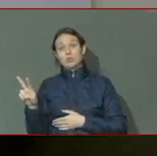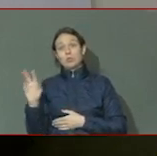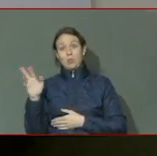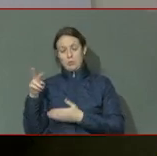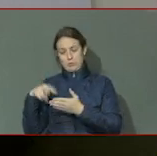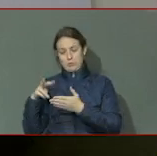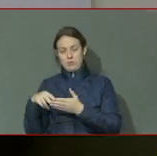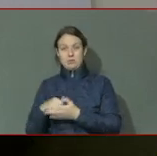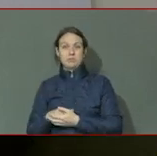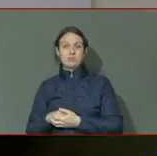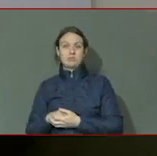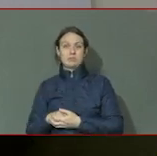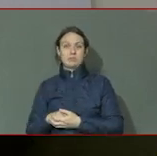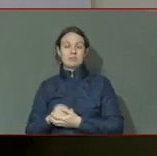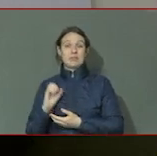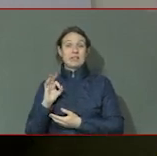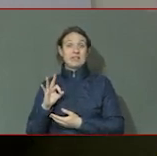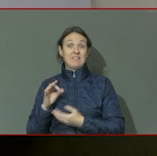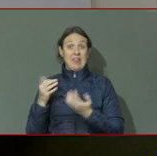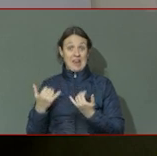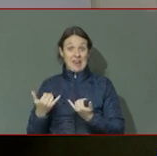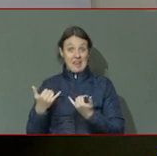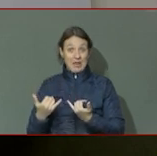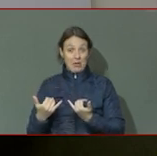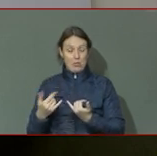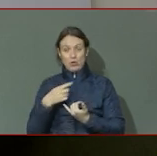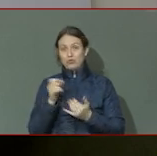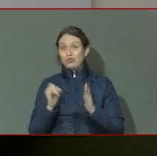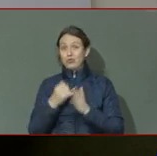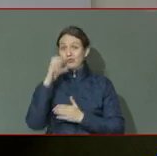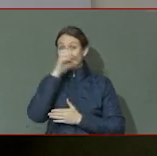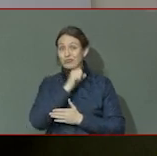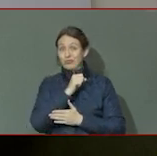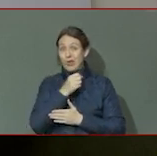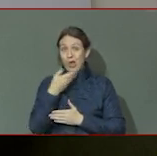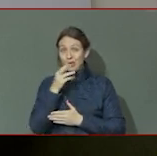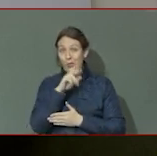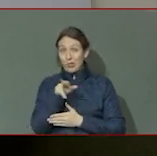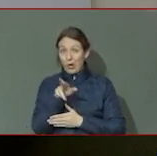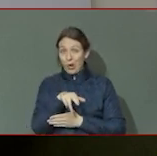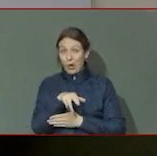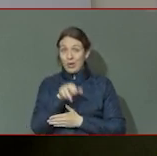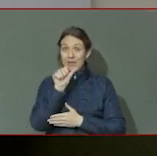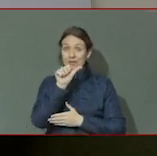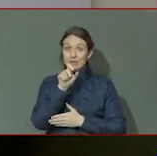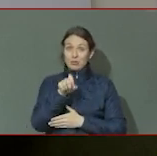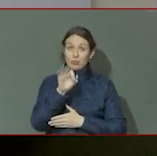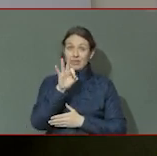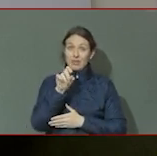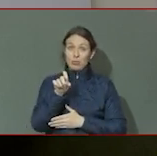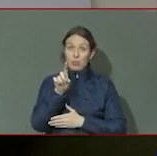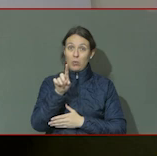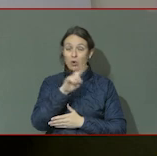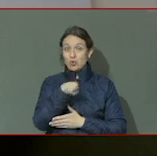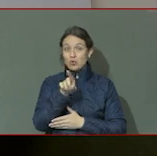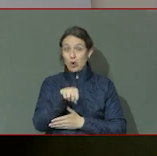Now, if you guessed one of the two and it was wrong, we just mark 6.3.1